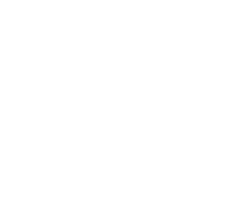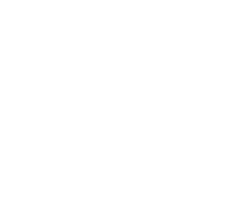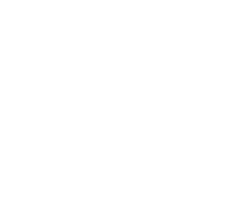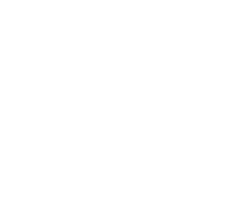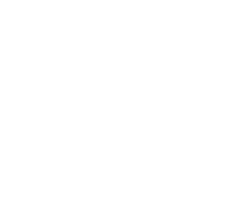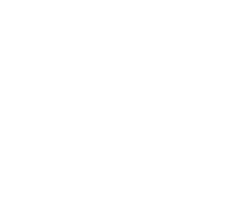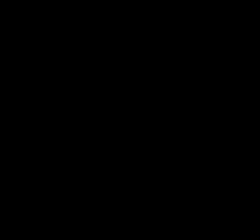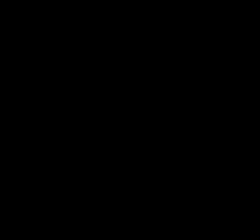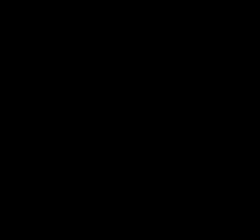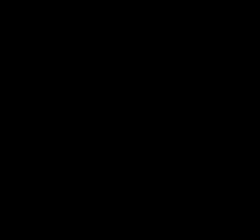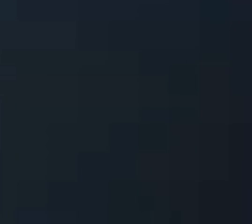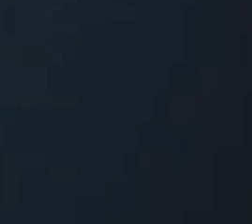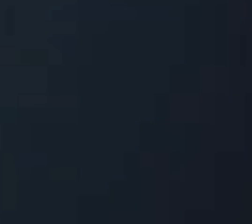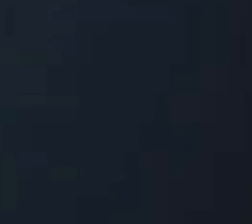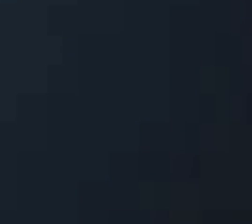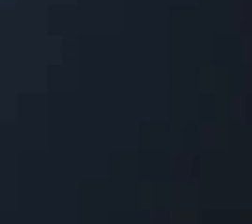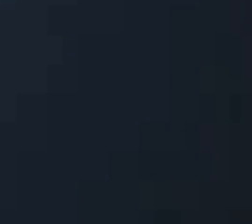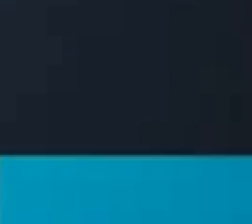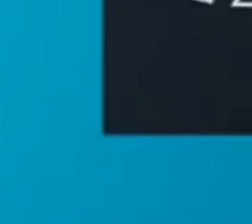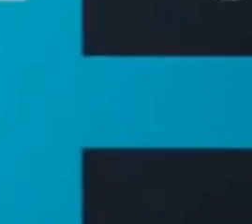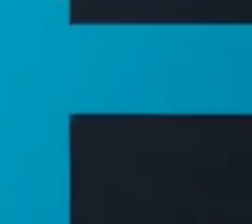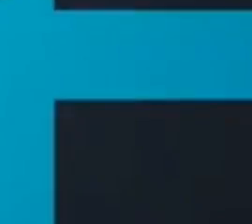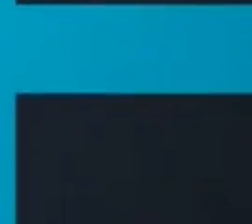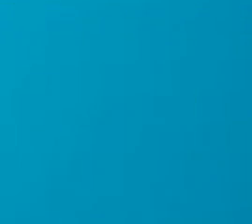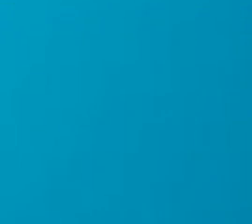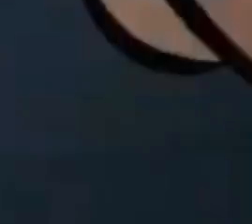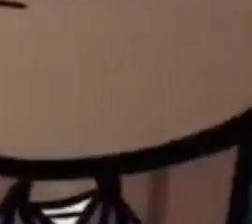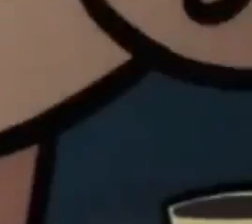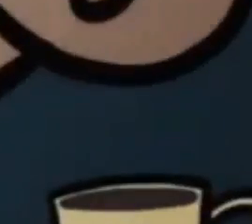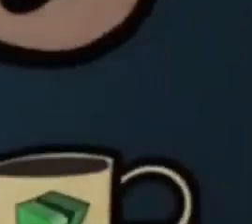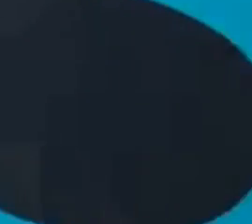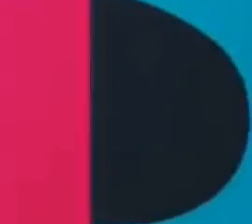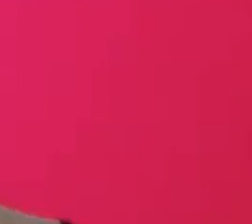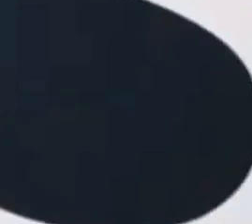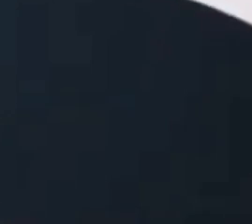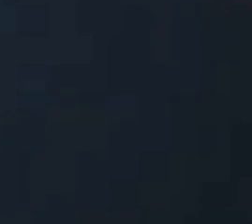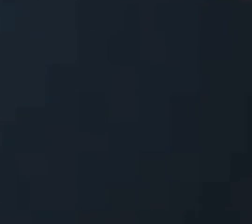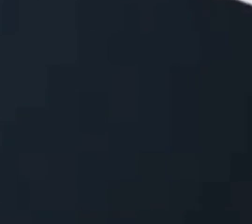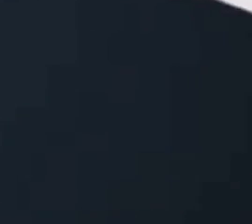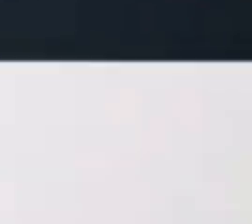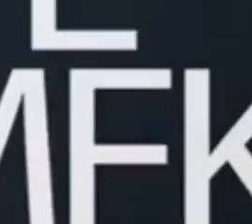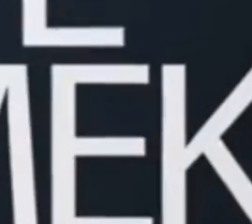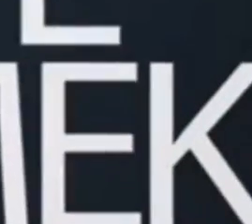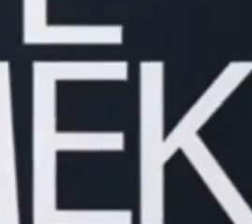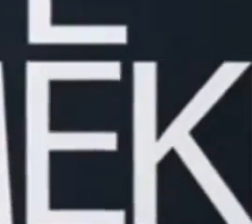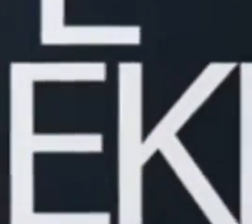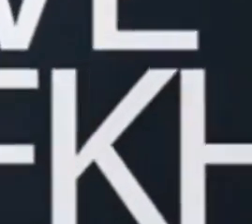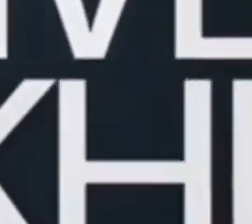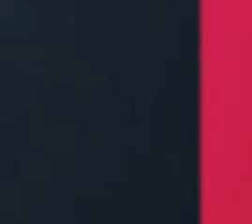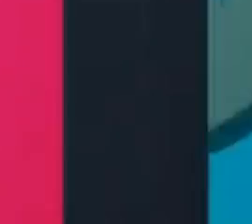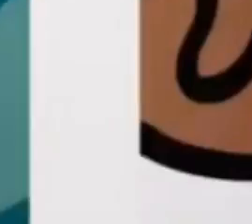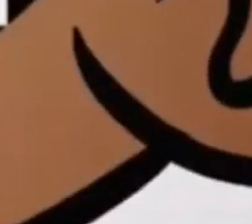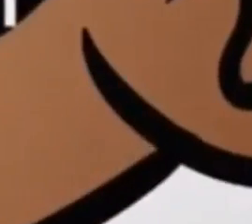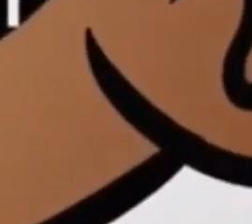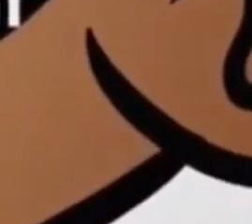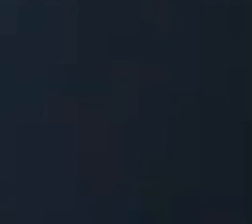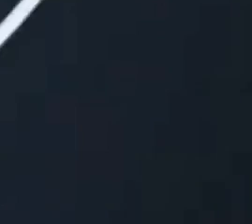is brought to you by Flo, The Cable, Rams, and SL Hospitals and Company Limited.